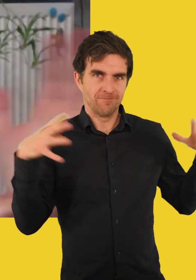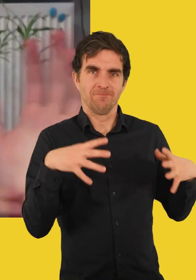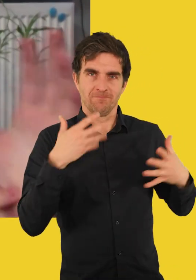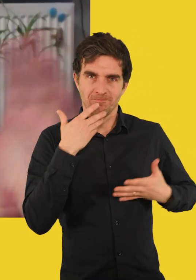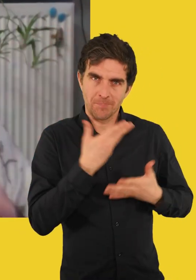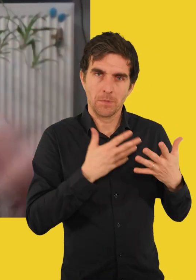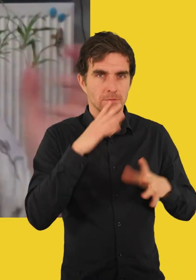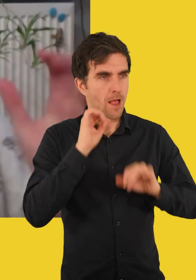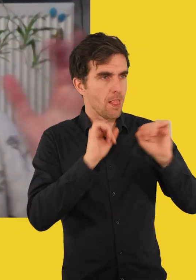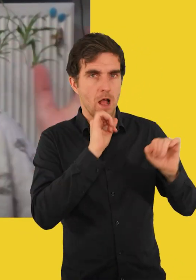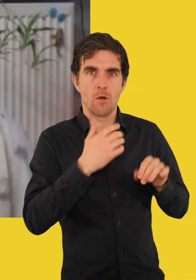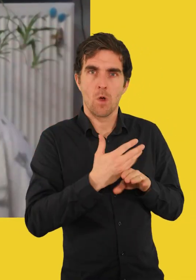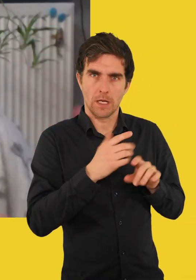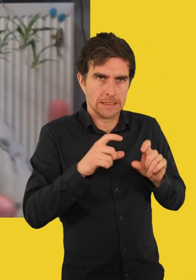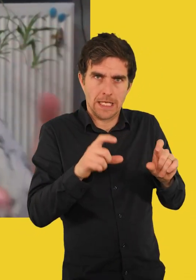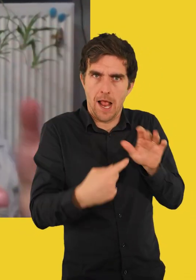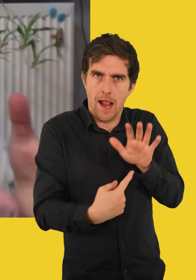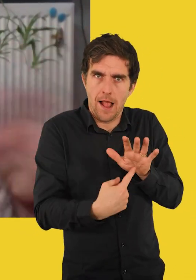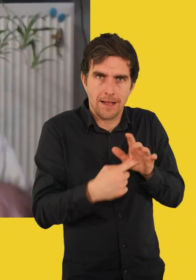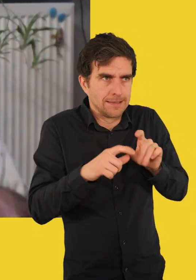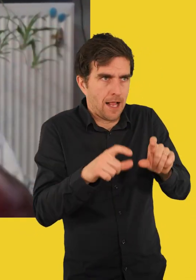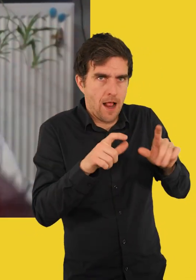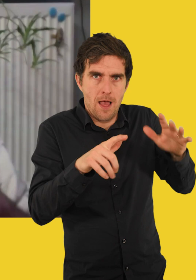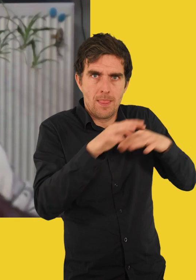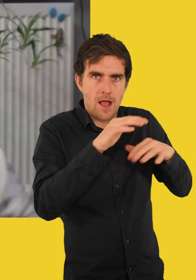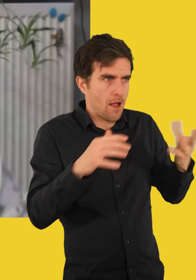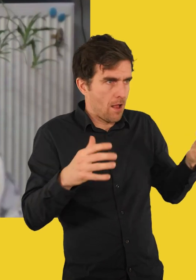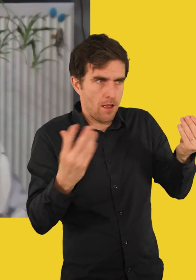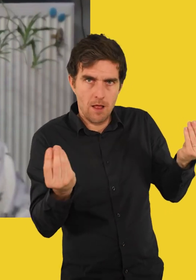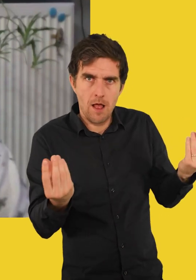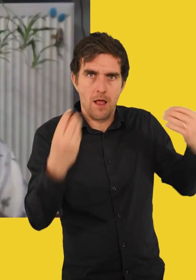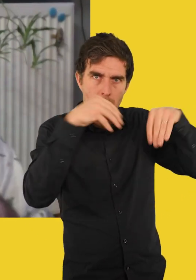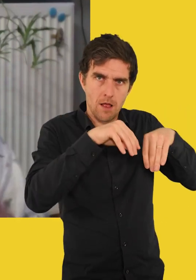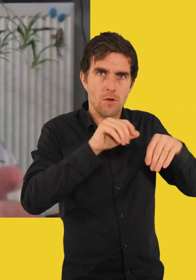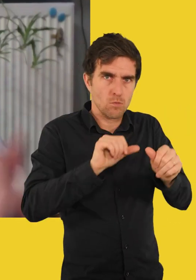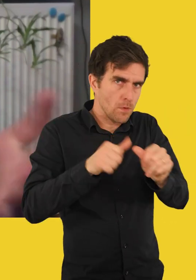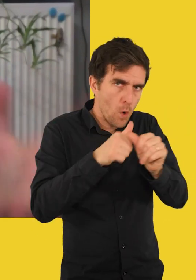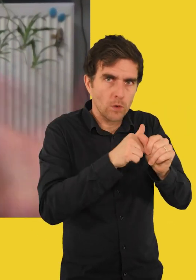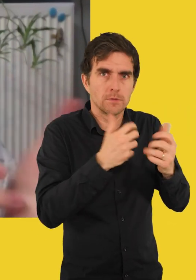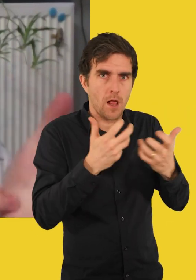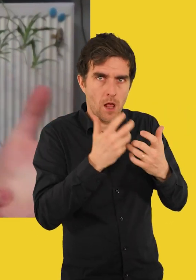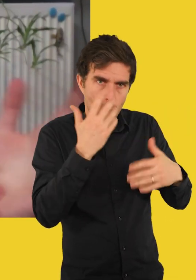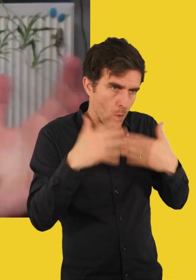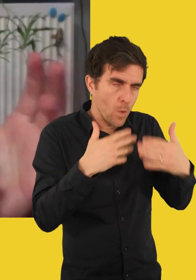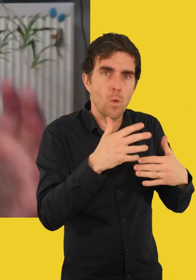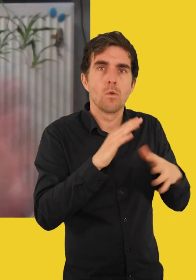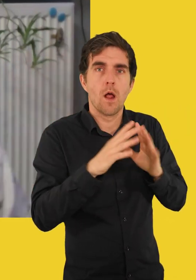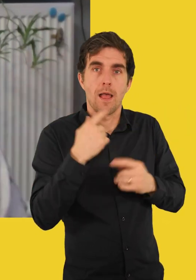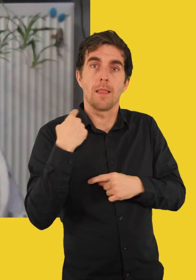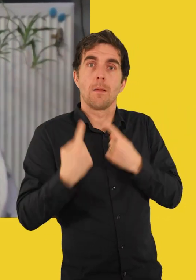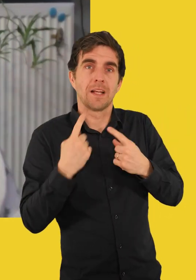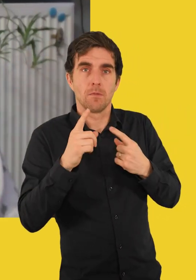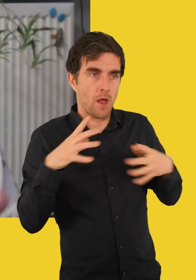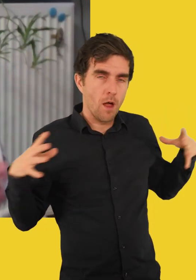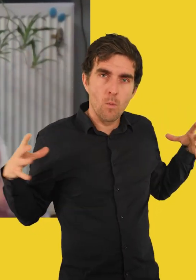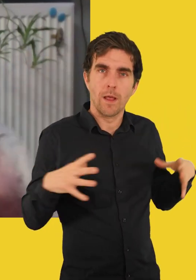work had been to exist in solidarity and supporting those who were more impacted by the issues they were working on than